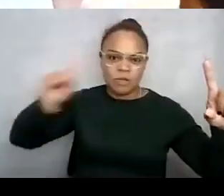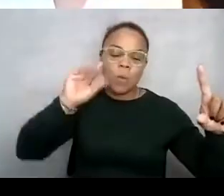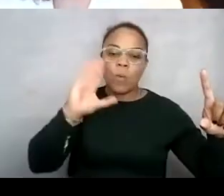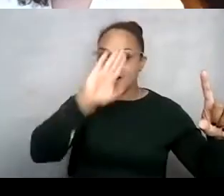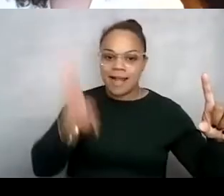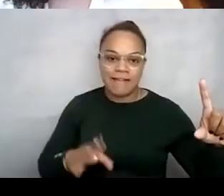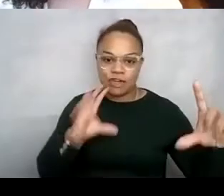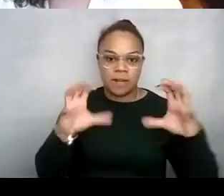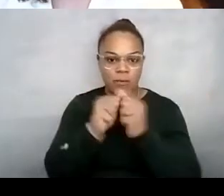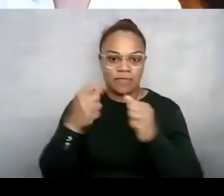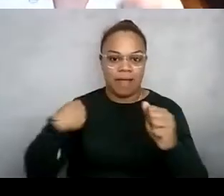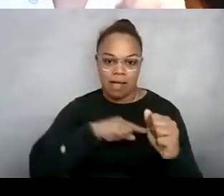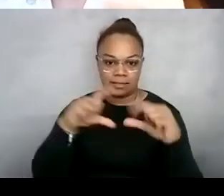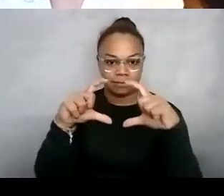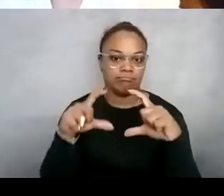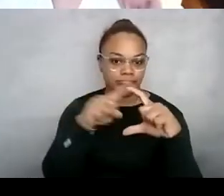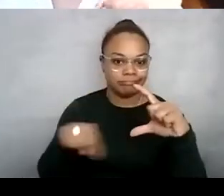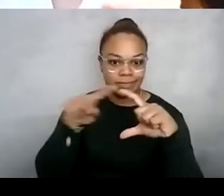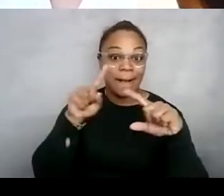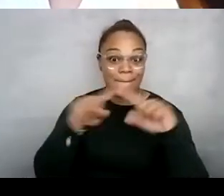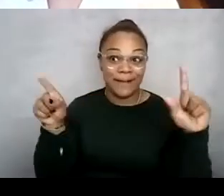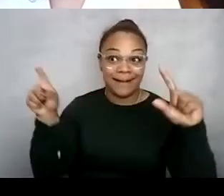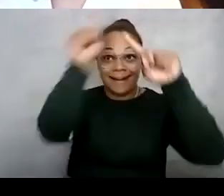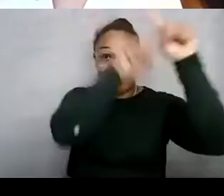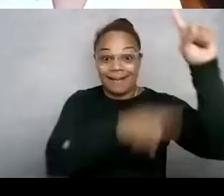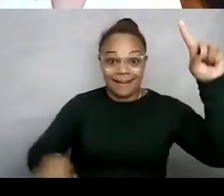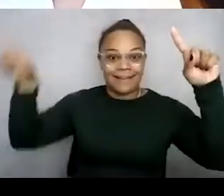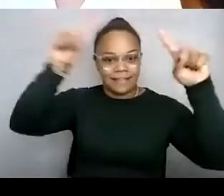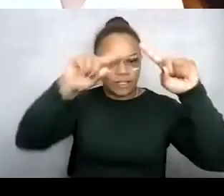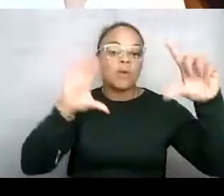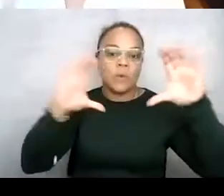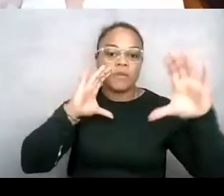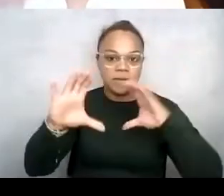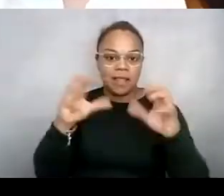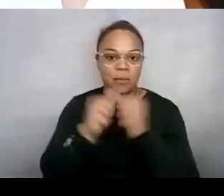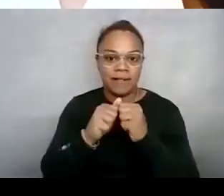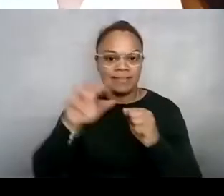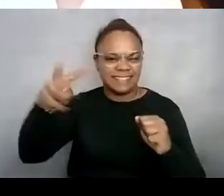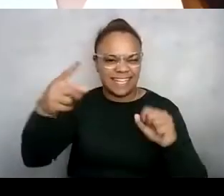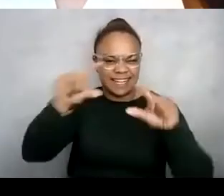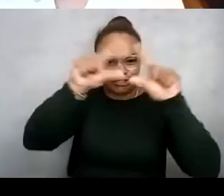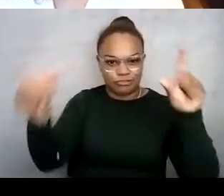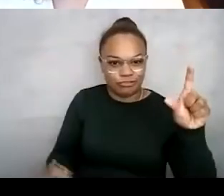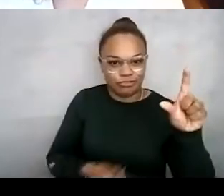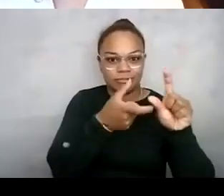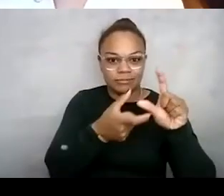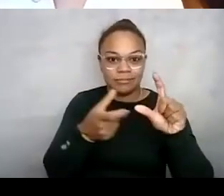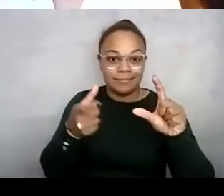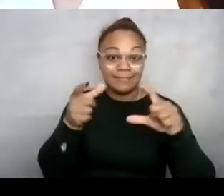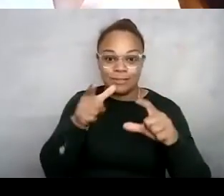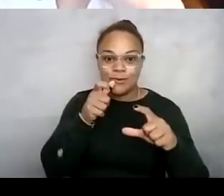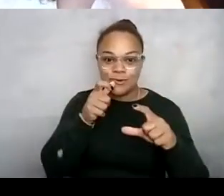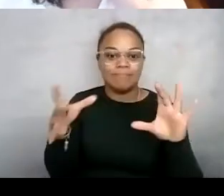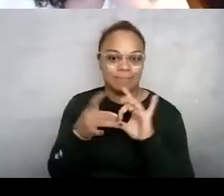Diego, you reminded me of that. And I'm crediting Loretta Ross with that because it was just there. So